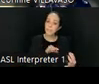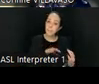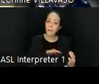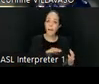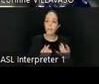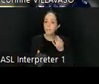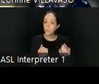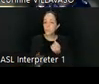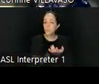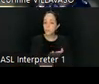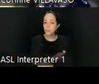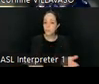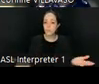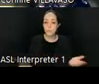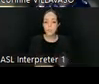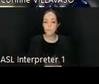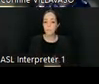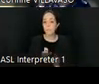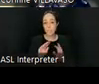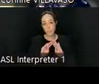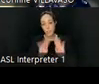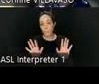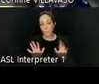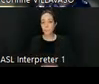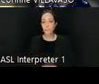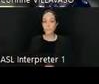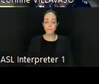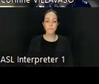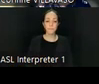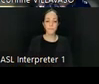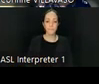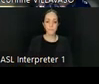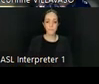or need any type of point of clarification?